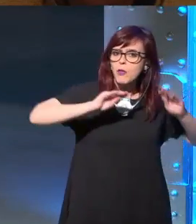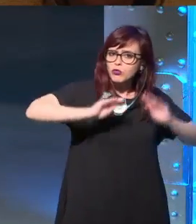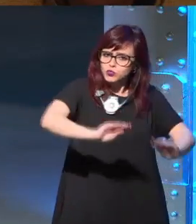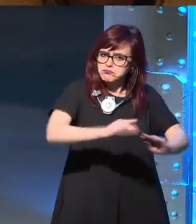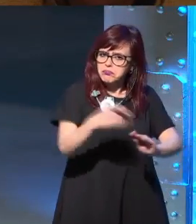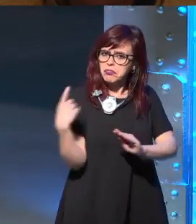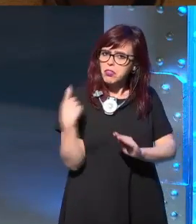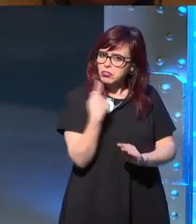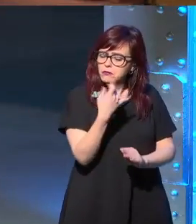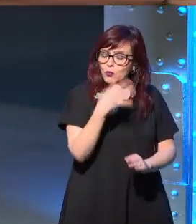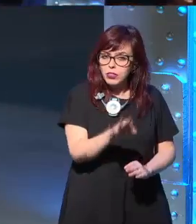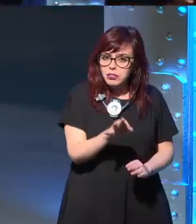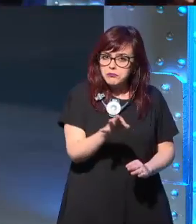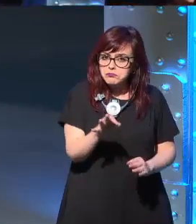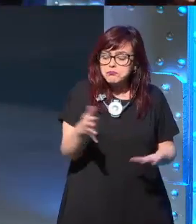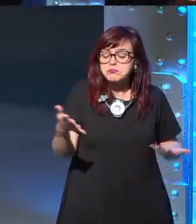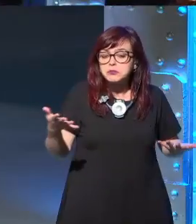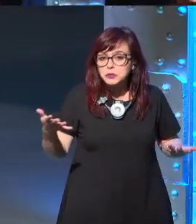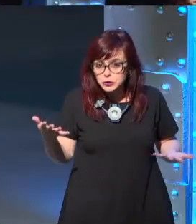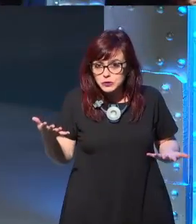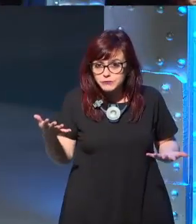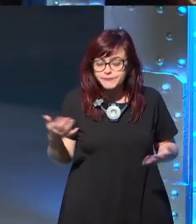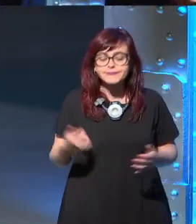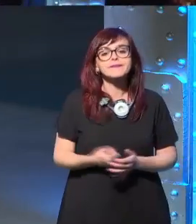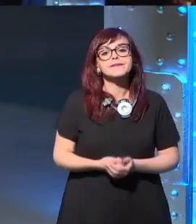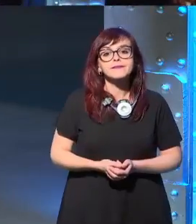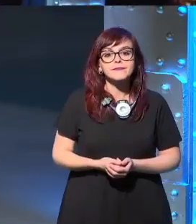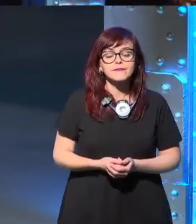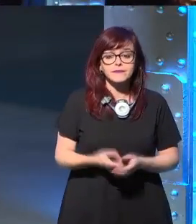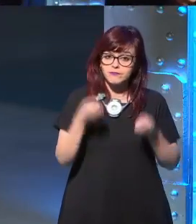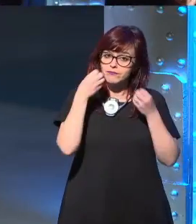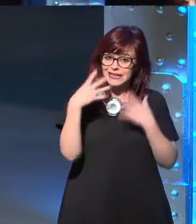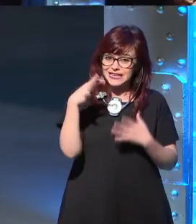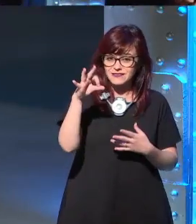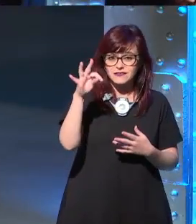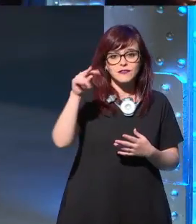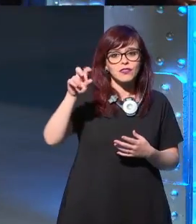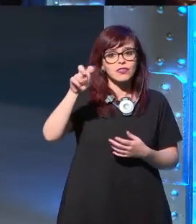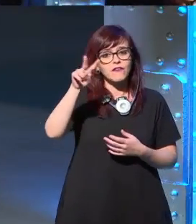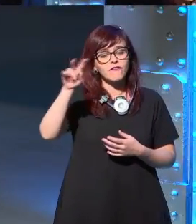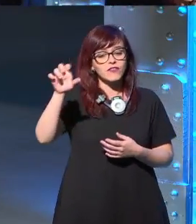Steve Jobs pursued art and dance and calligraphy